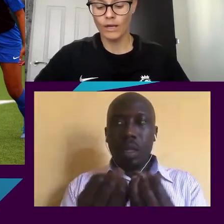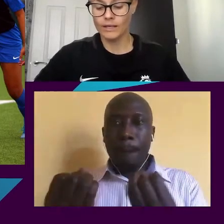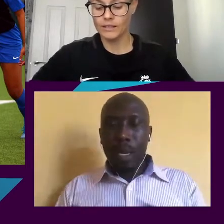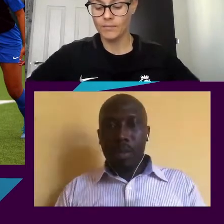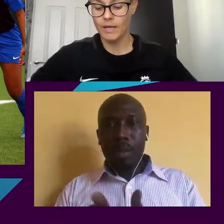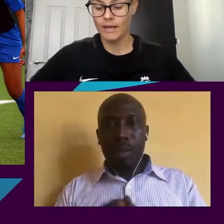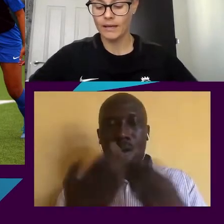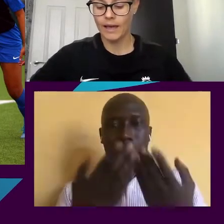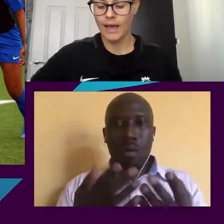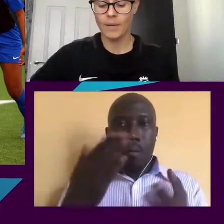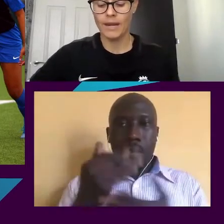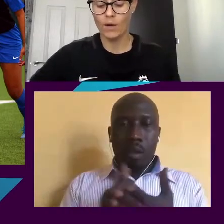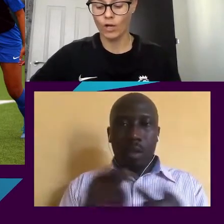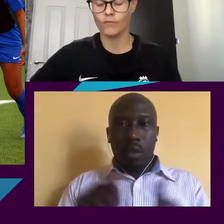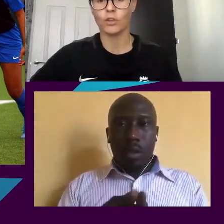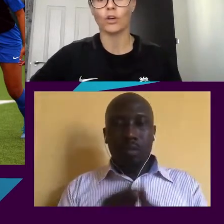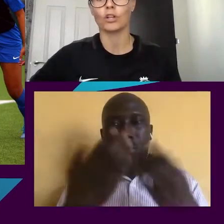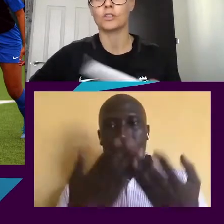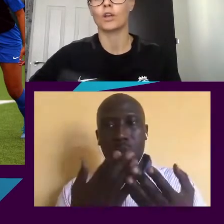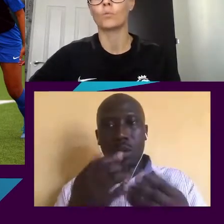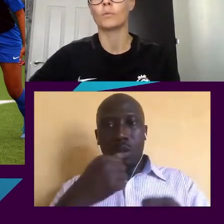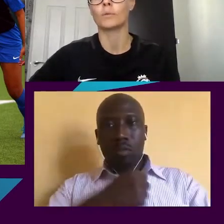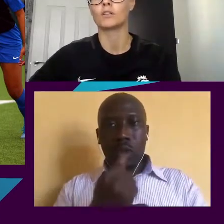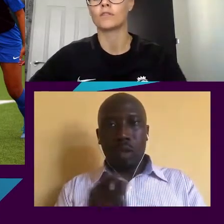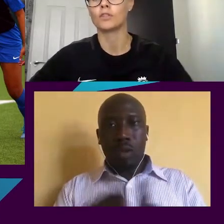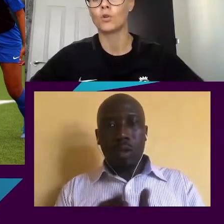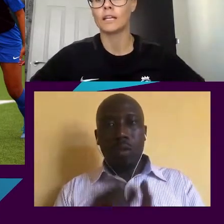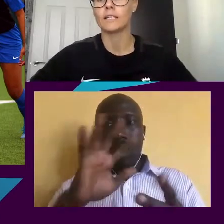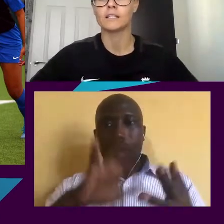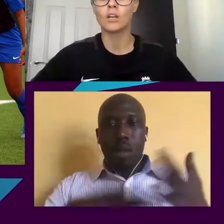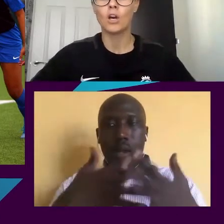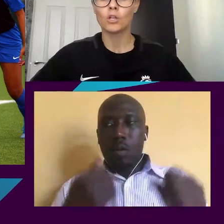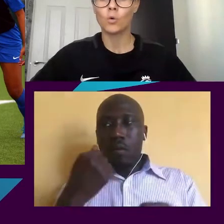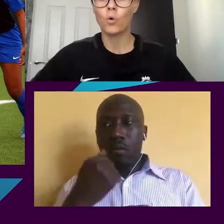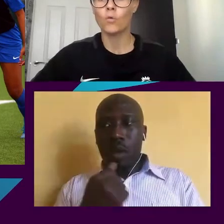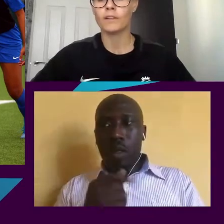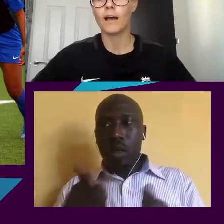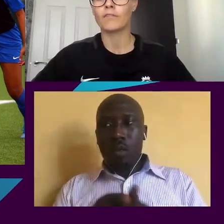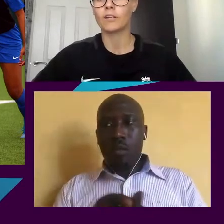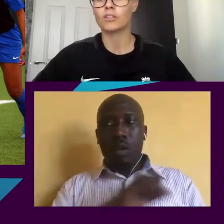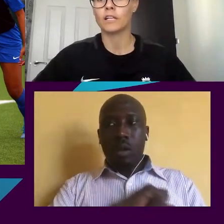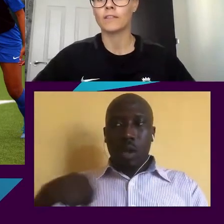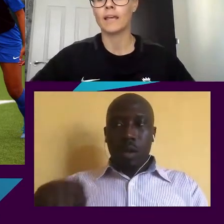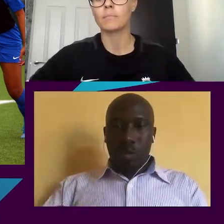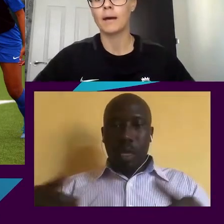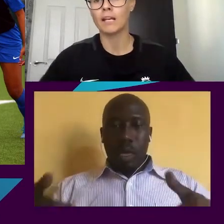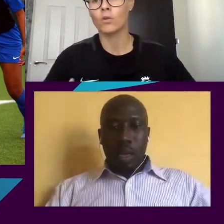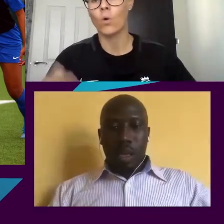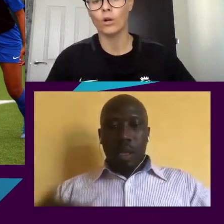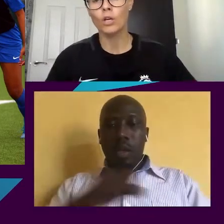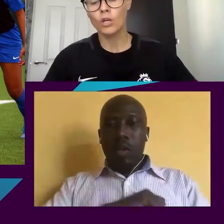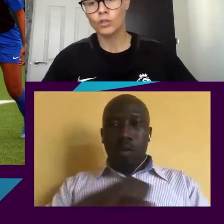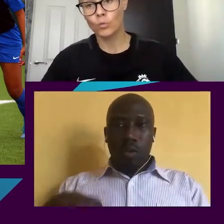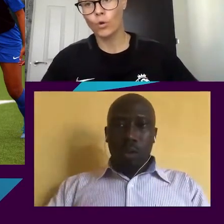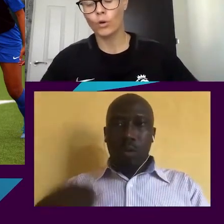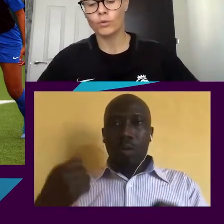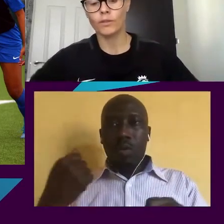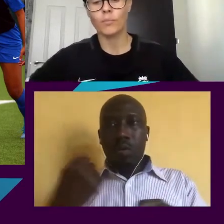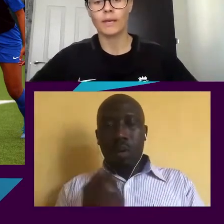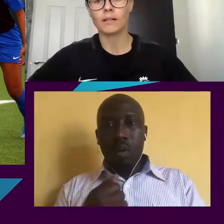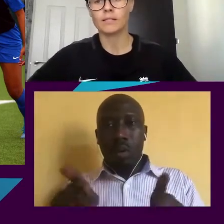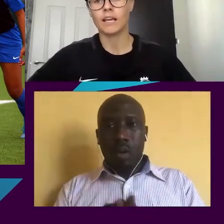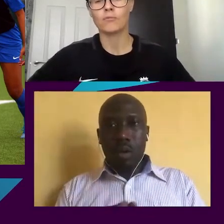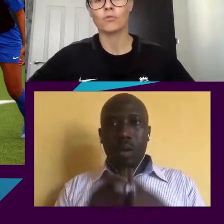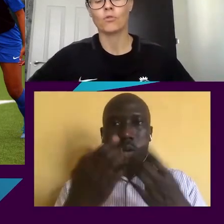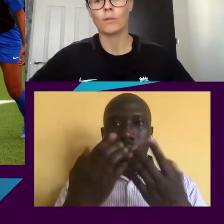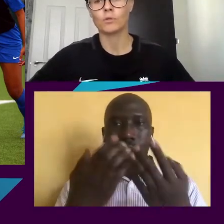ultimate goal is to make a network of girls and women as young leaders, so hopefully that eventually they might go on to work